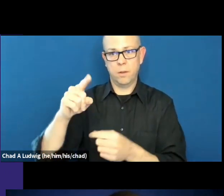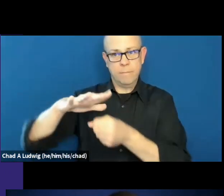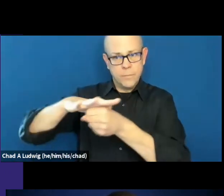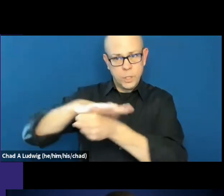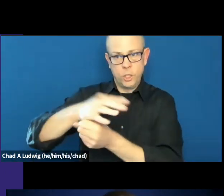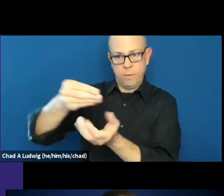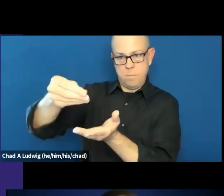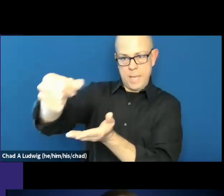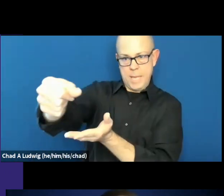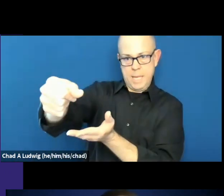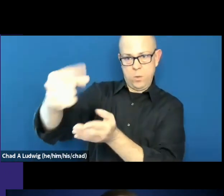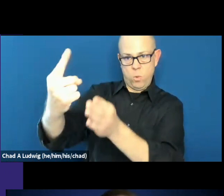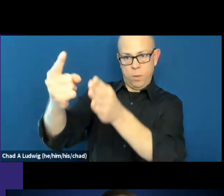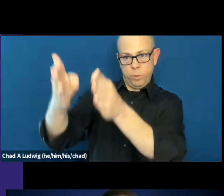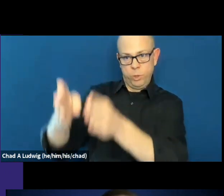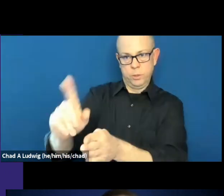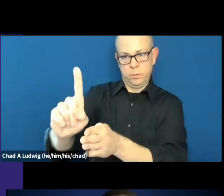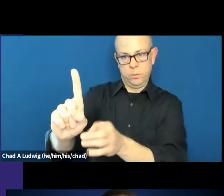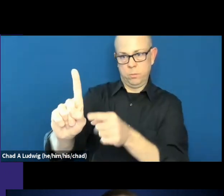There's only